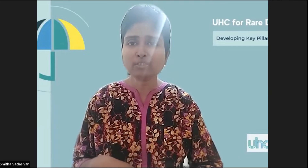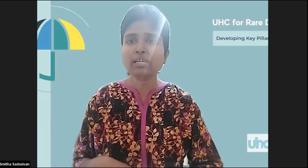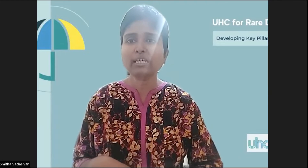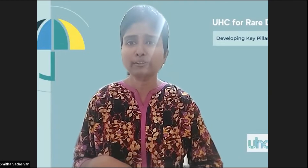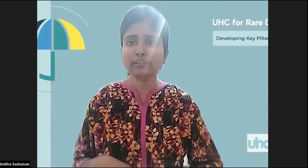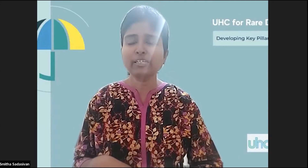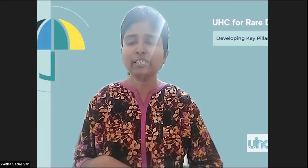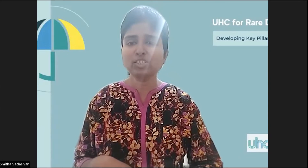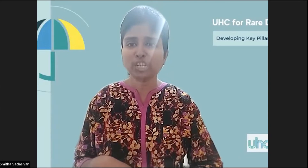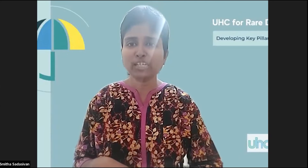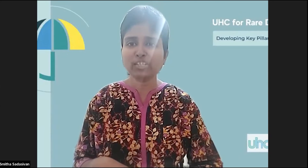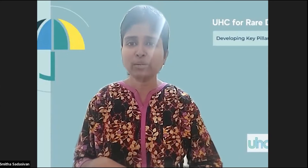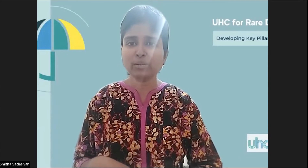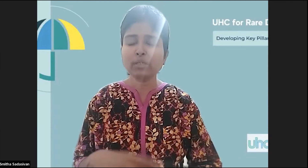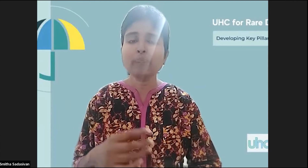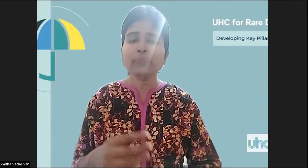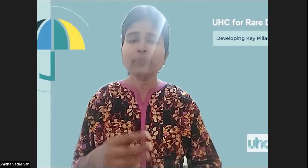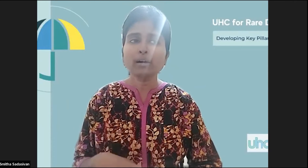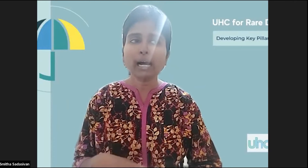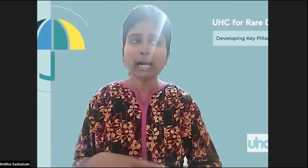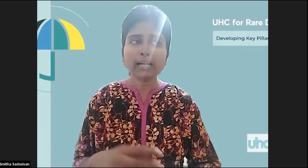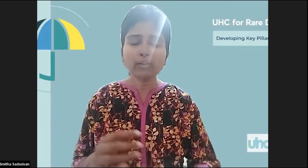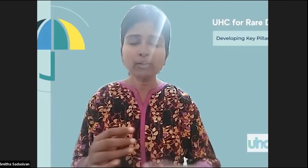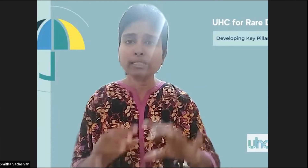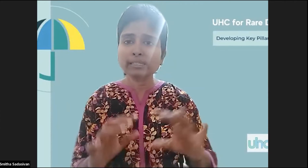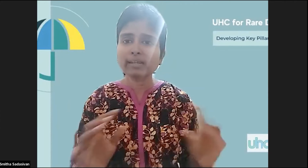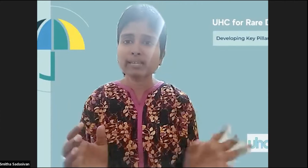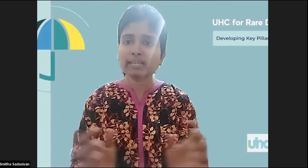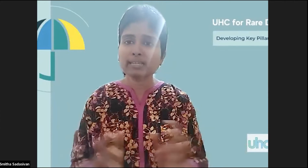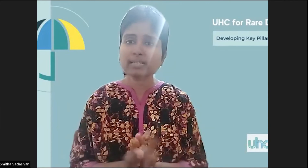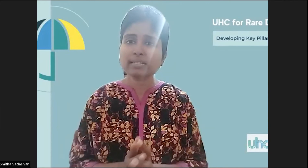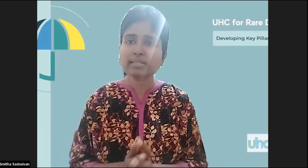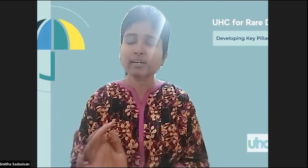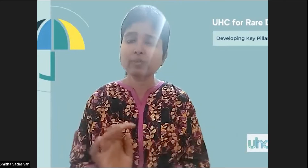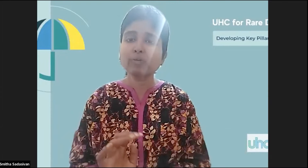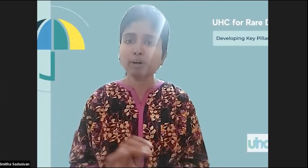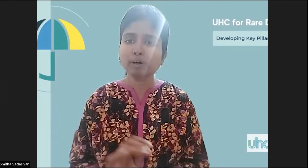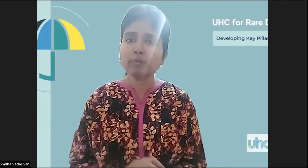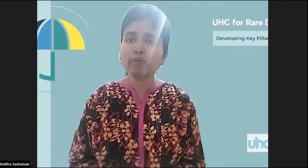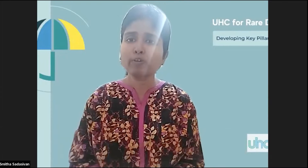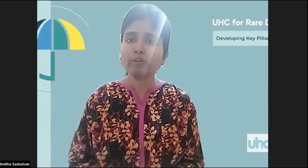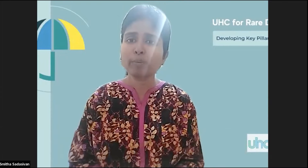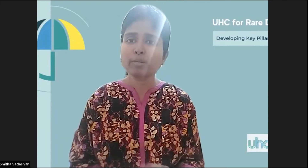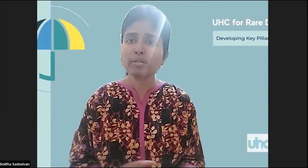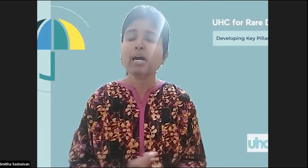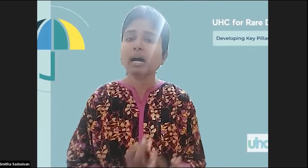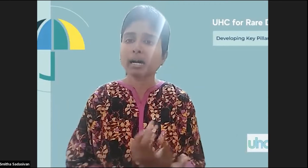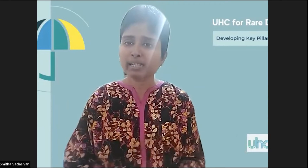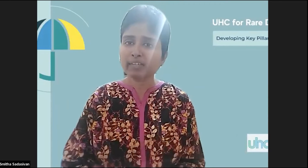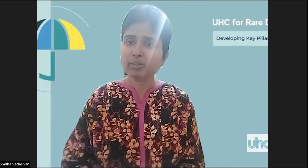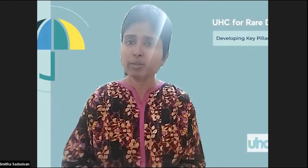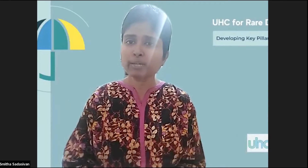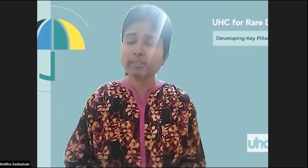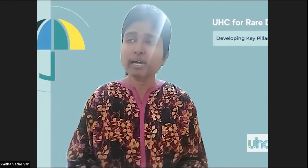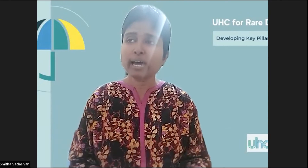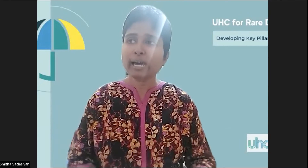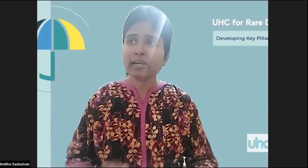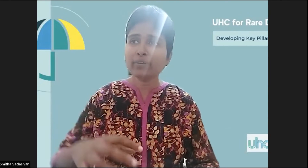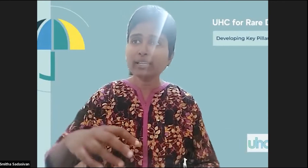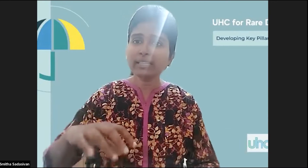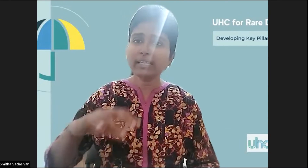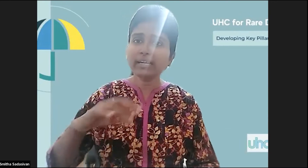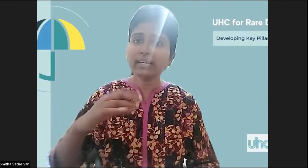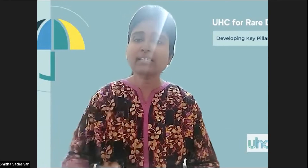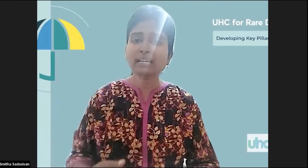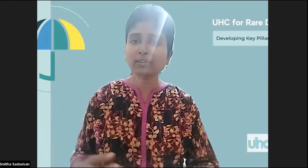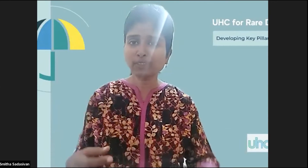Sclerosis Society of India Chennai chapter, I know that there are cases like a few of our members are living together, and